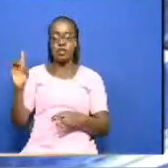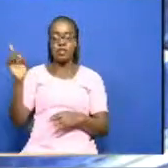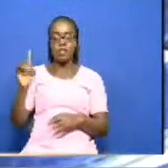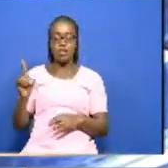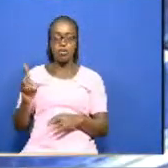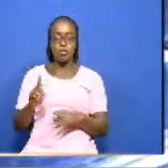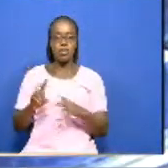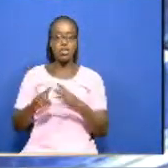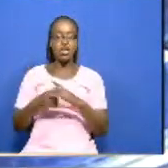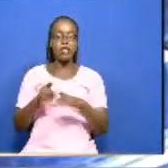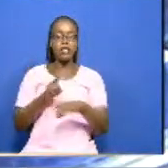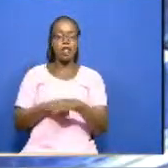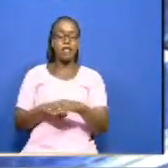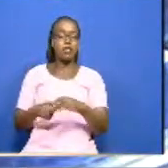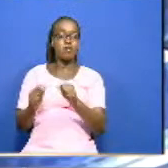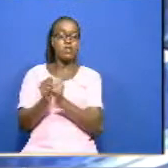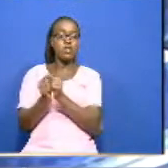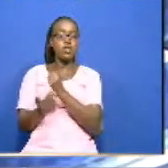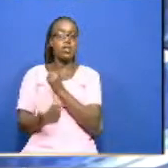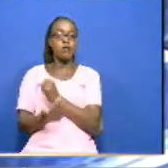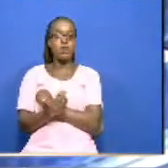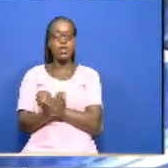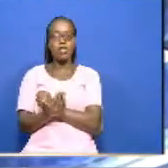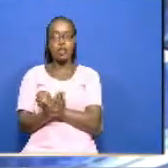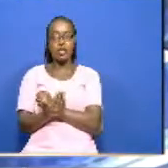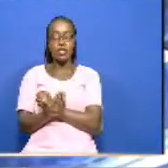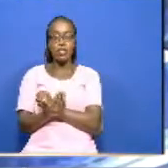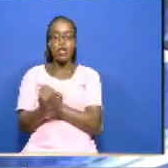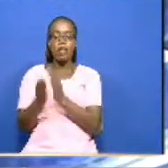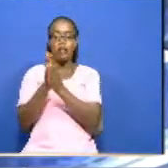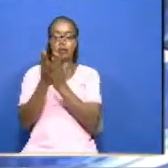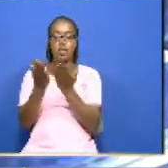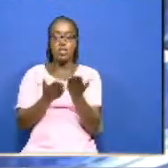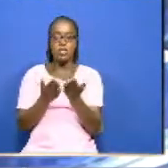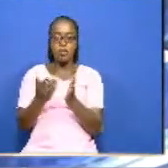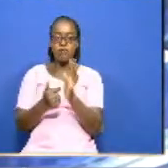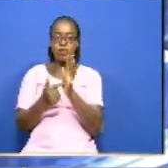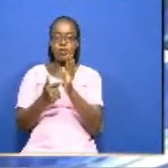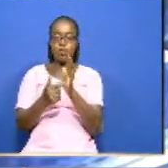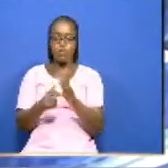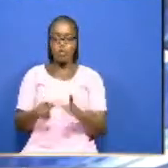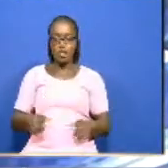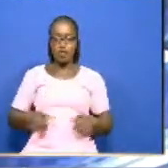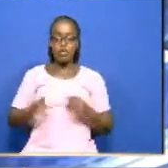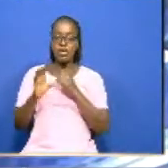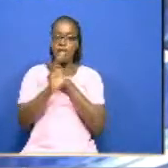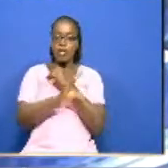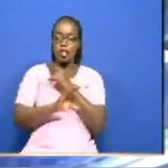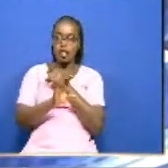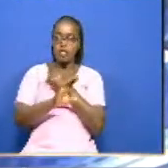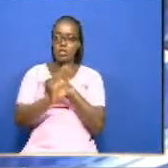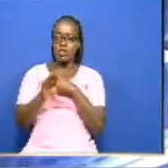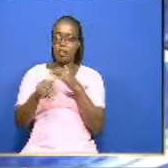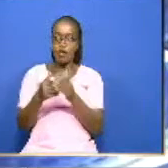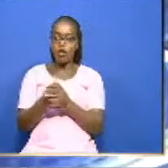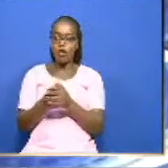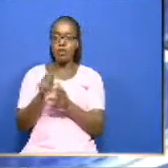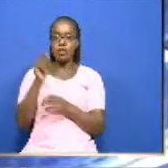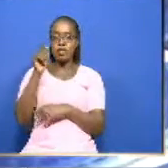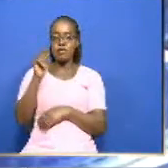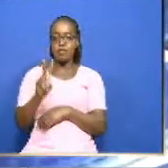10 a.m. The interfaith prayer service will be broadcast live to the entire country on all leading